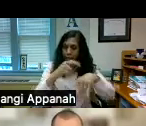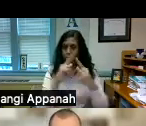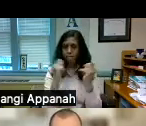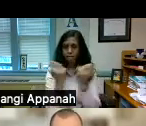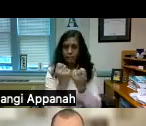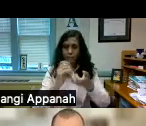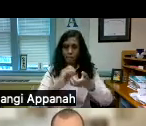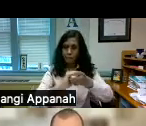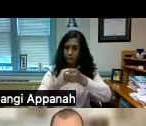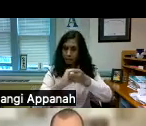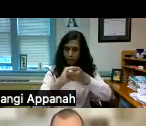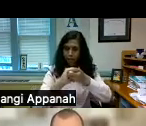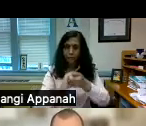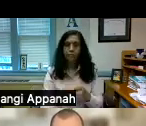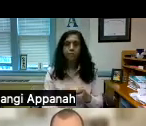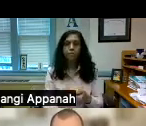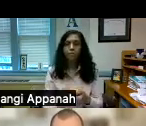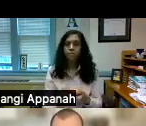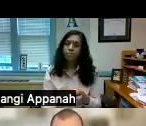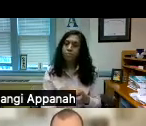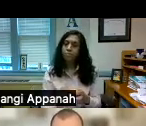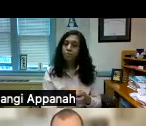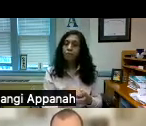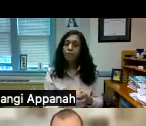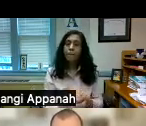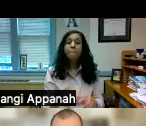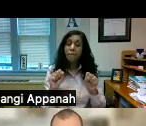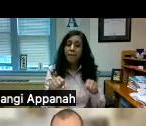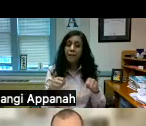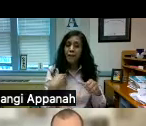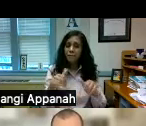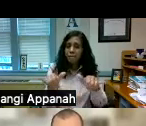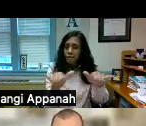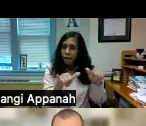School leaders can help provide a time for teams to collaborate.